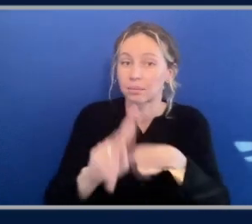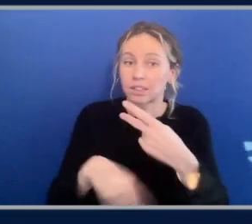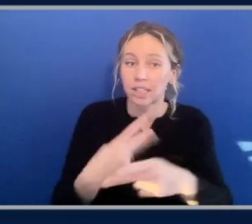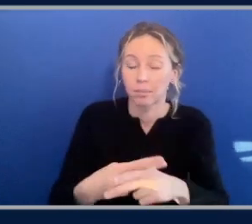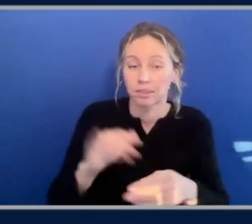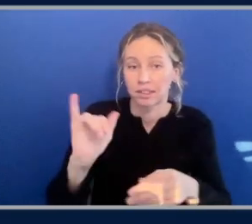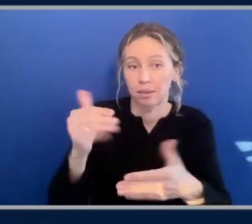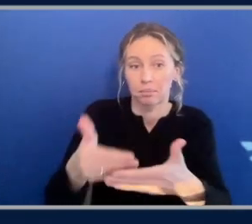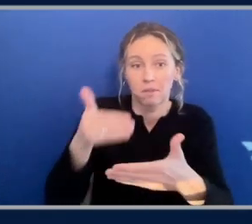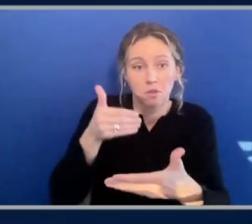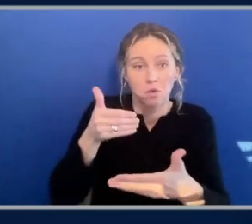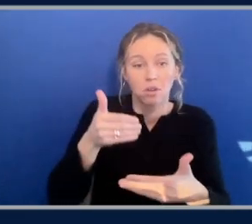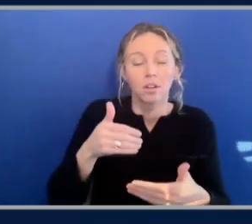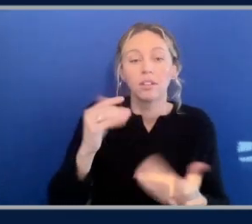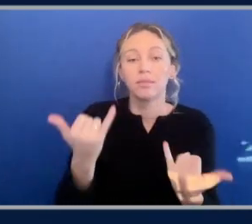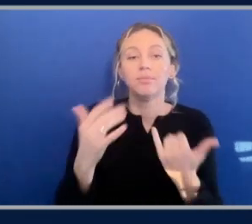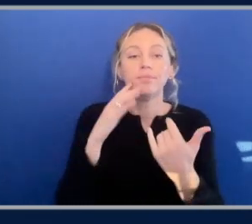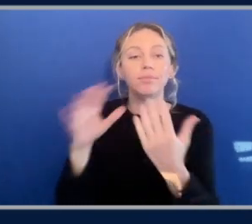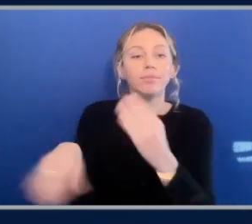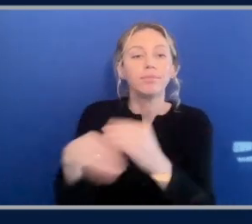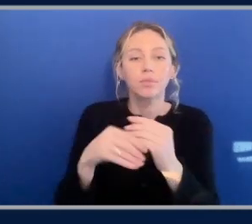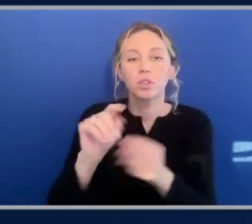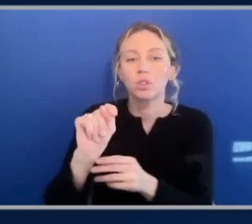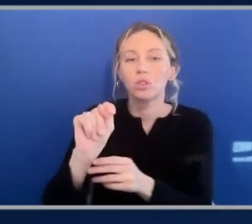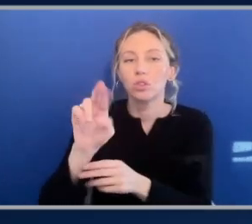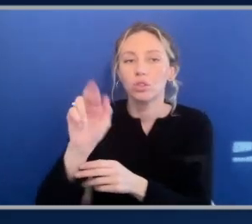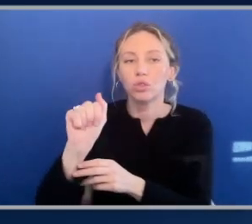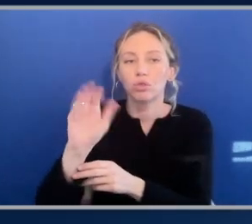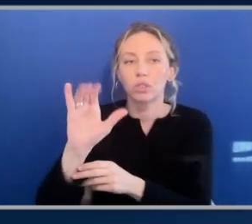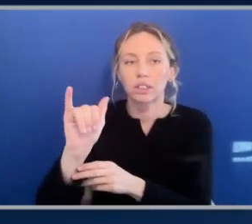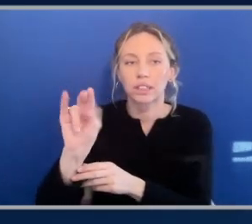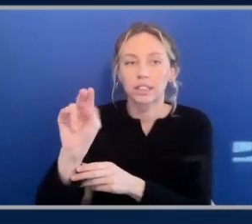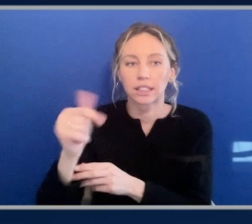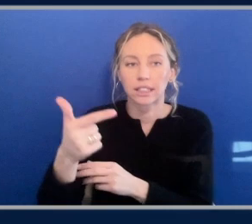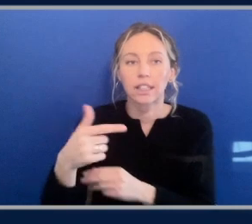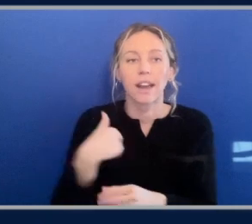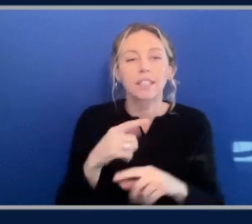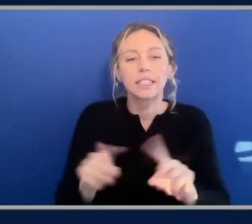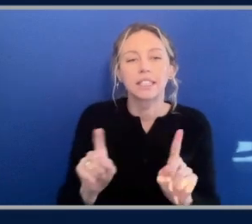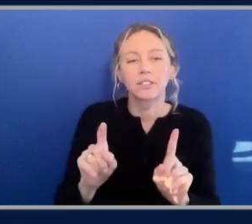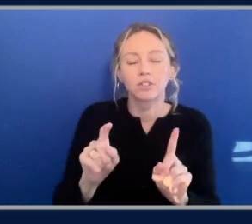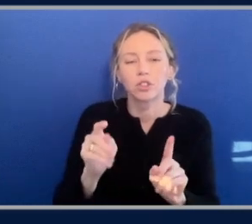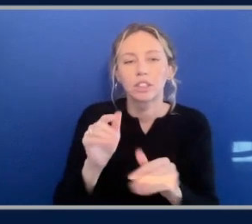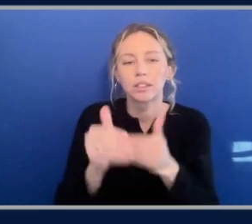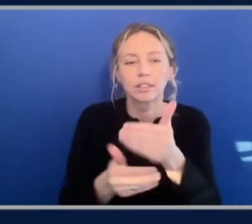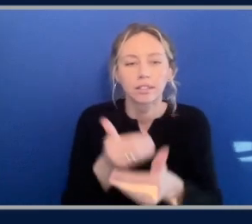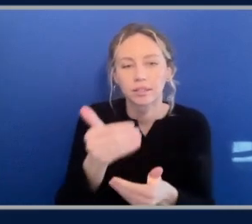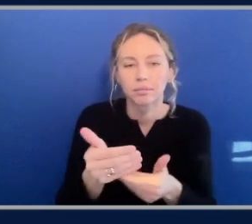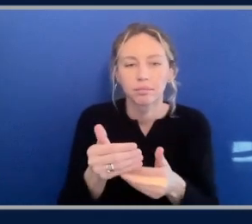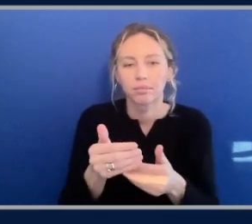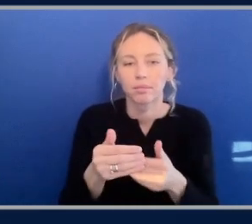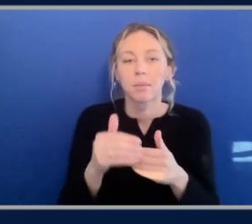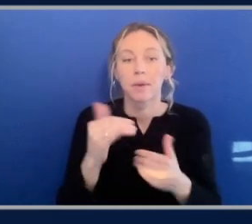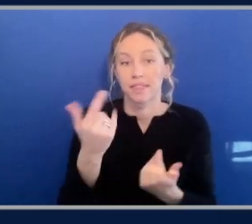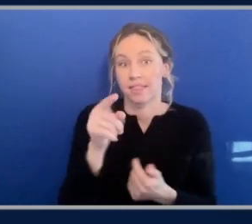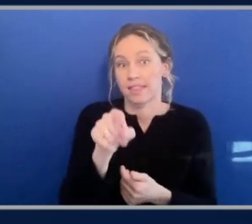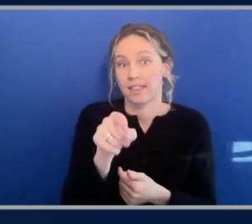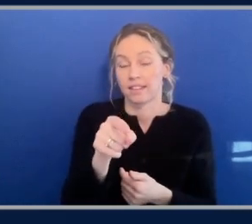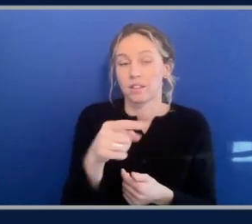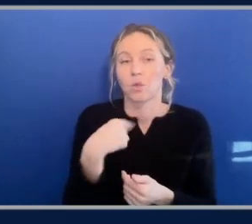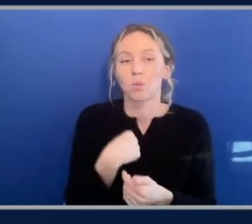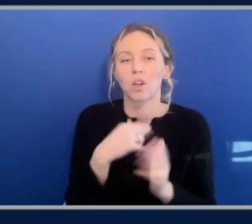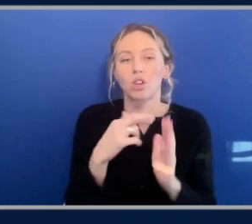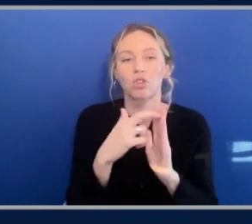I added tracing to this, so there's like a little bit of a different main process. Okay. In this case, we